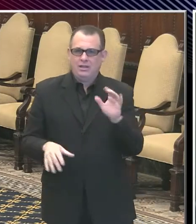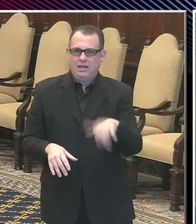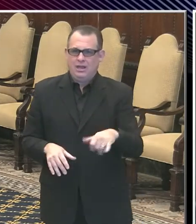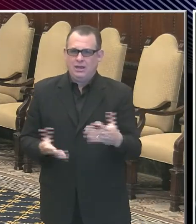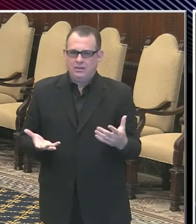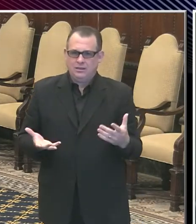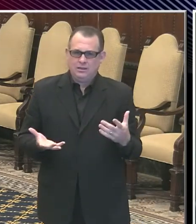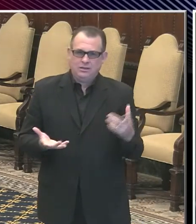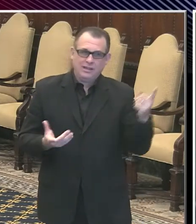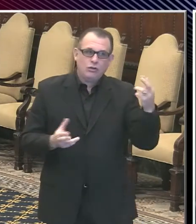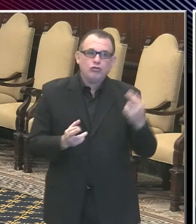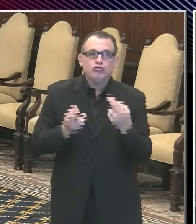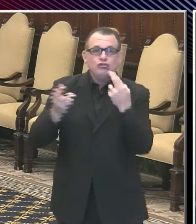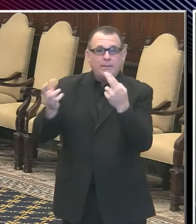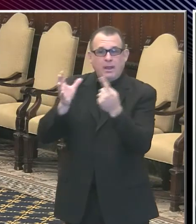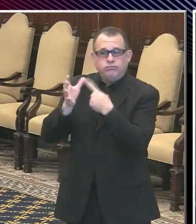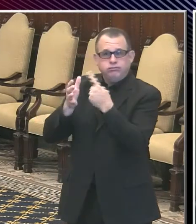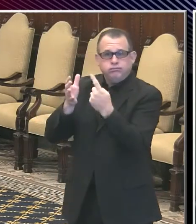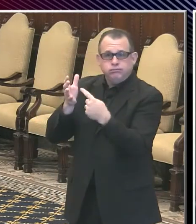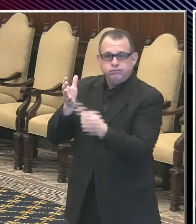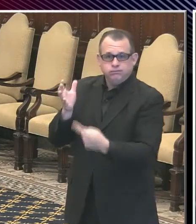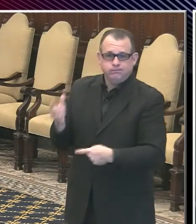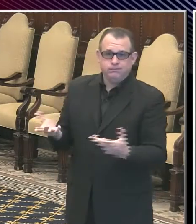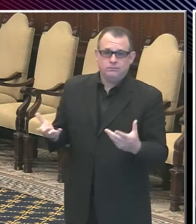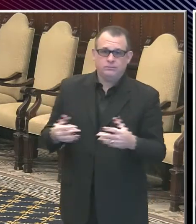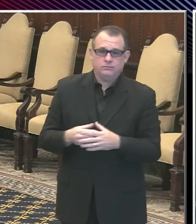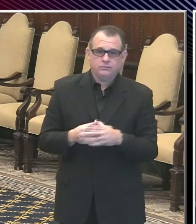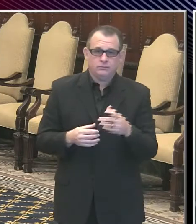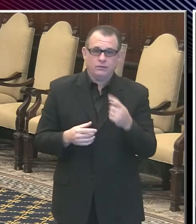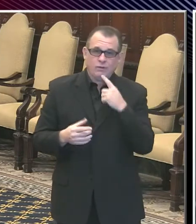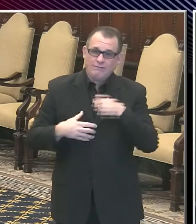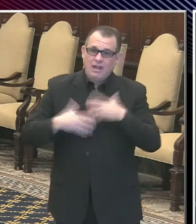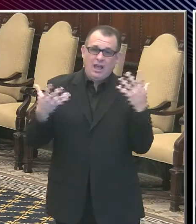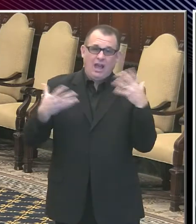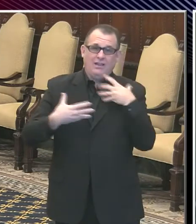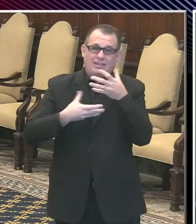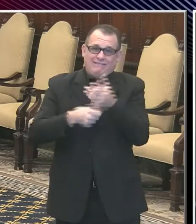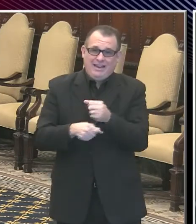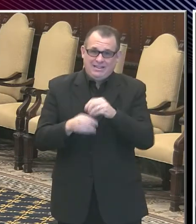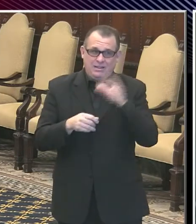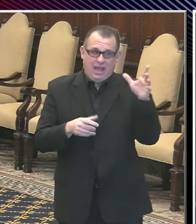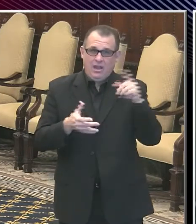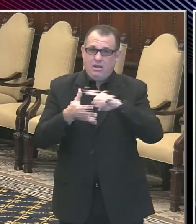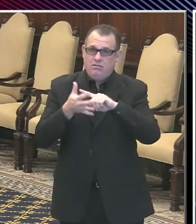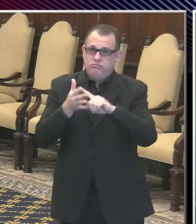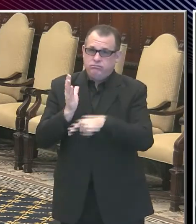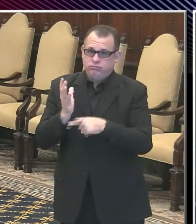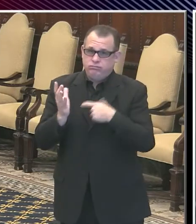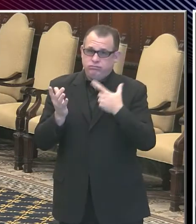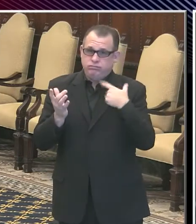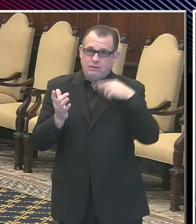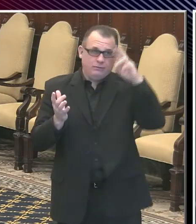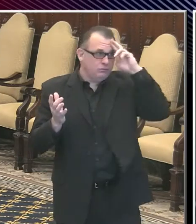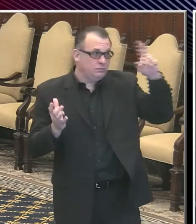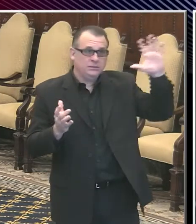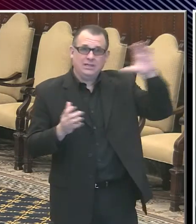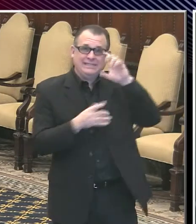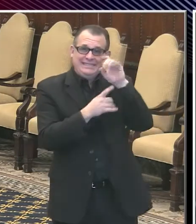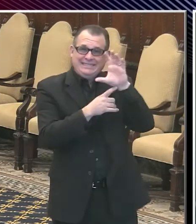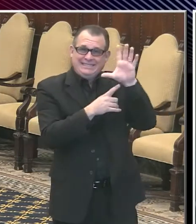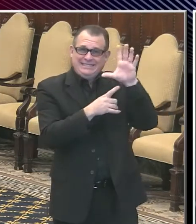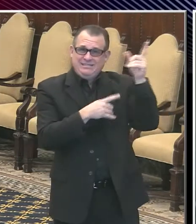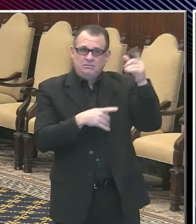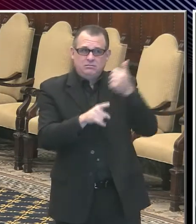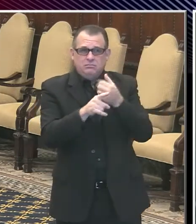recommendations, and they're recommendations that we put a lot of stock in. We have a high degree of respect for the CDC's expertise, but we are